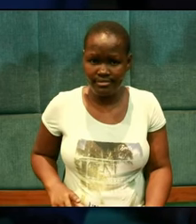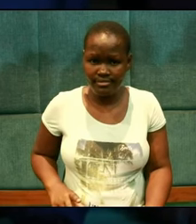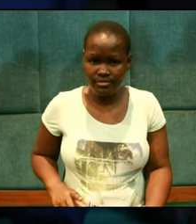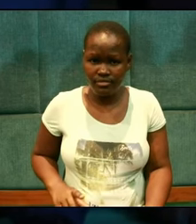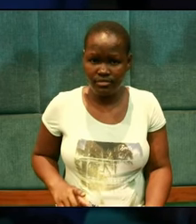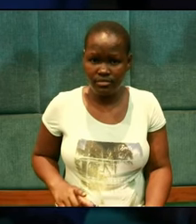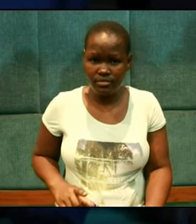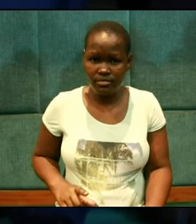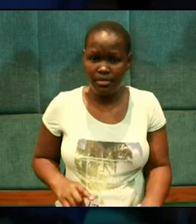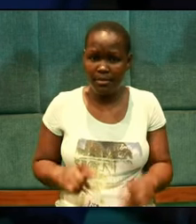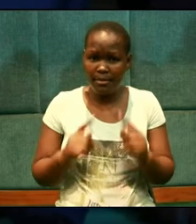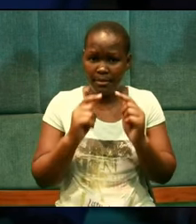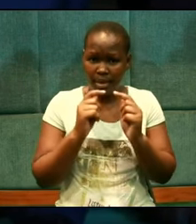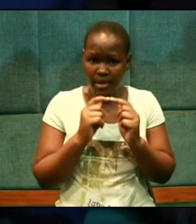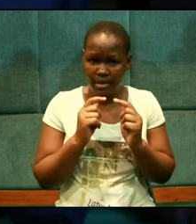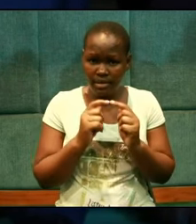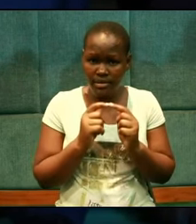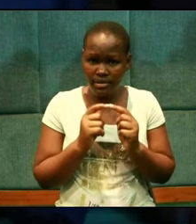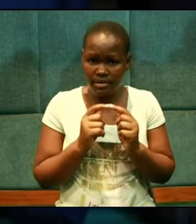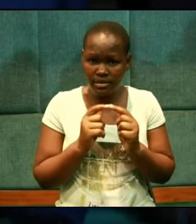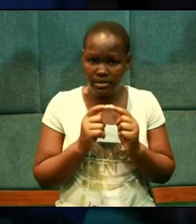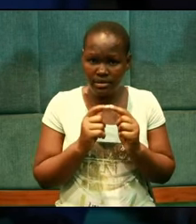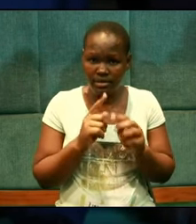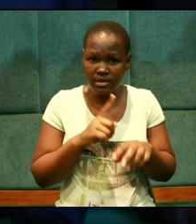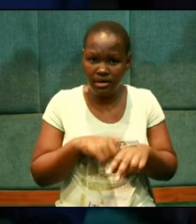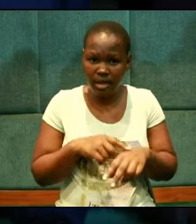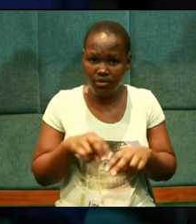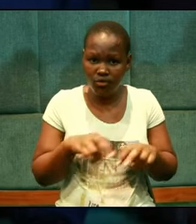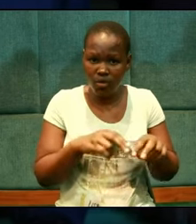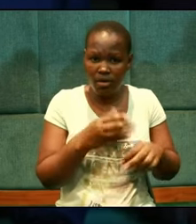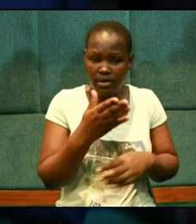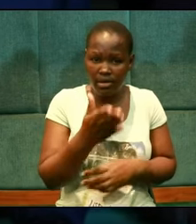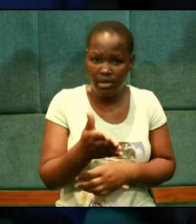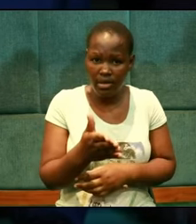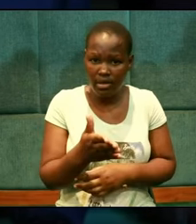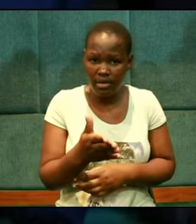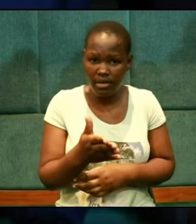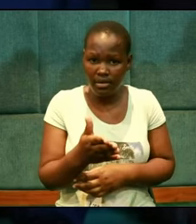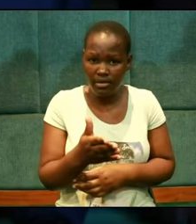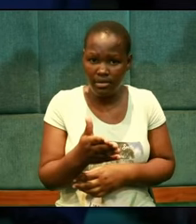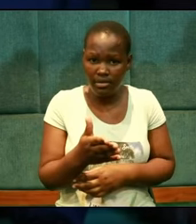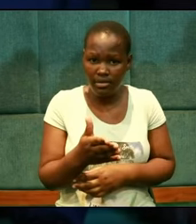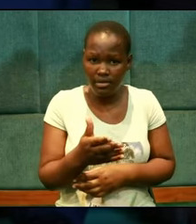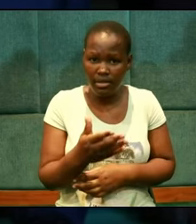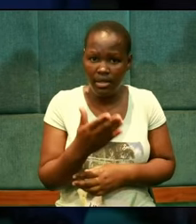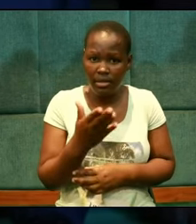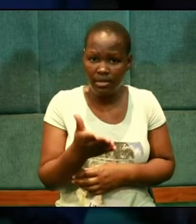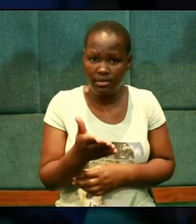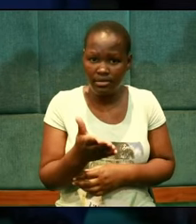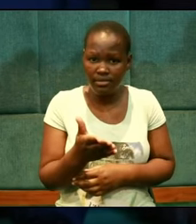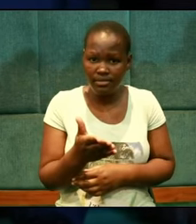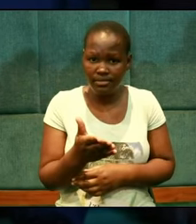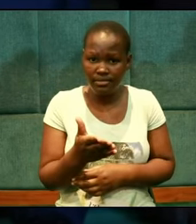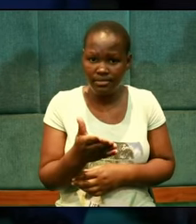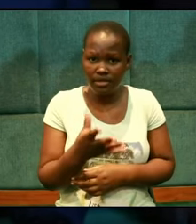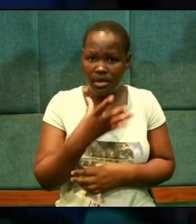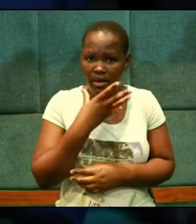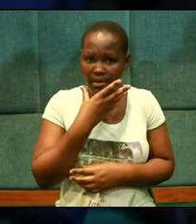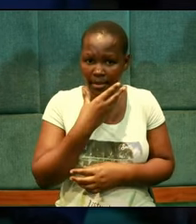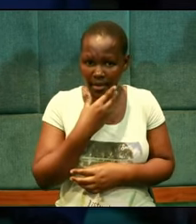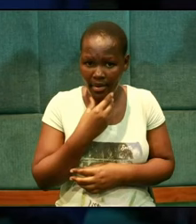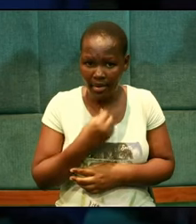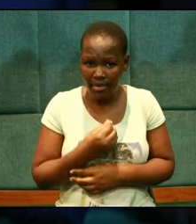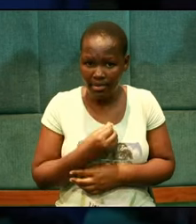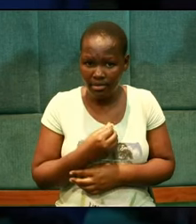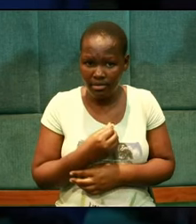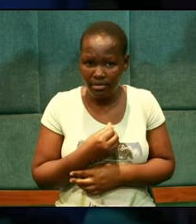pain, even as they walked in here or as they connected, this man and this woman, this